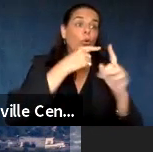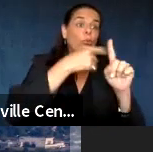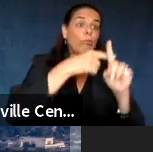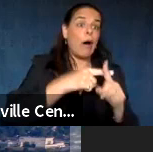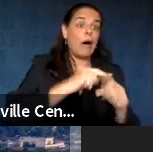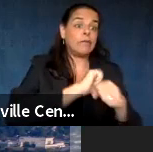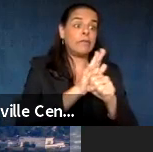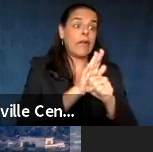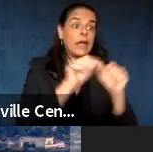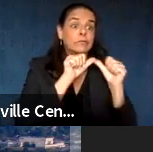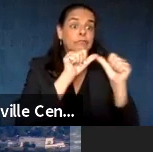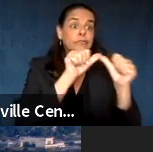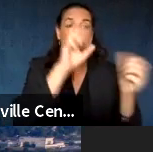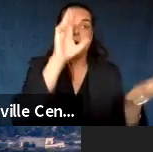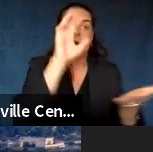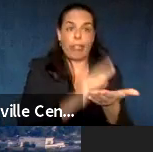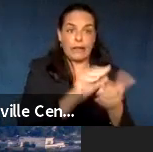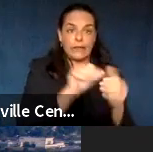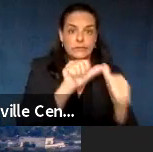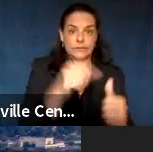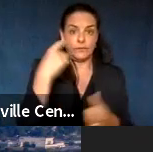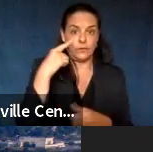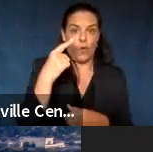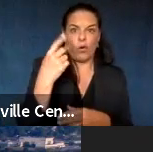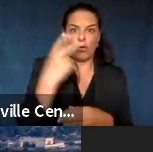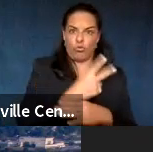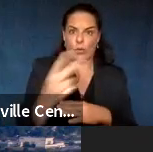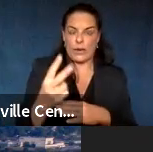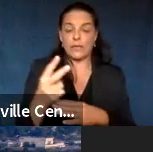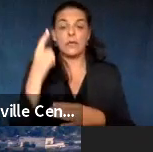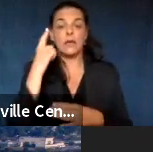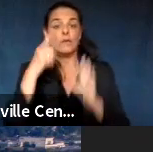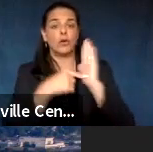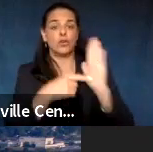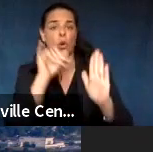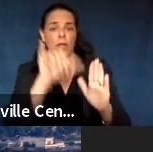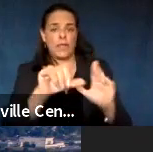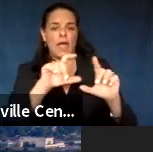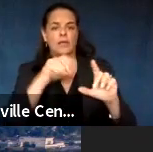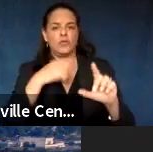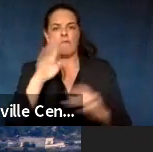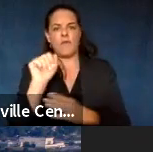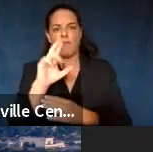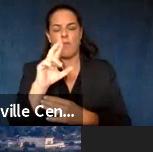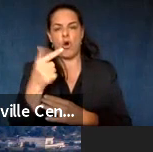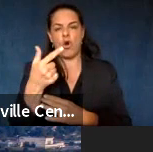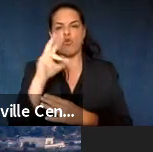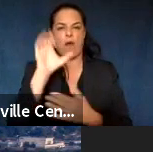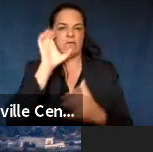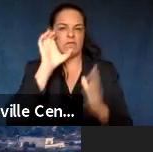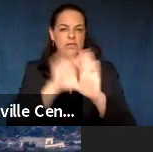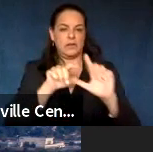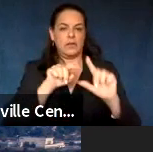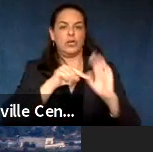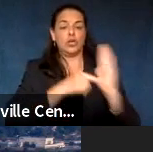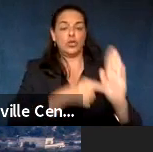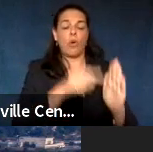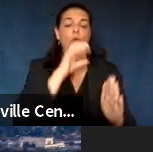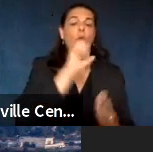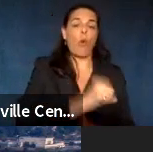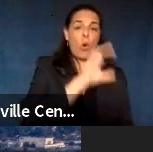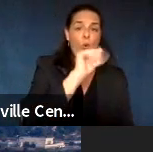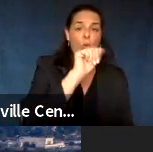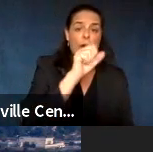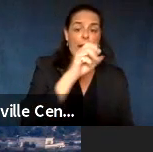days. To illustrate this benchmark, we have a bar graph that shows previous cases, new cases, and the growth rate